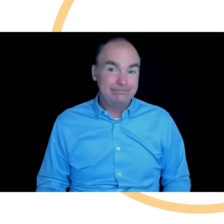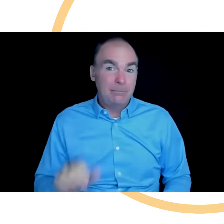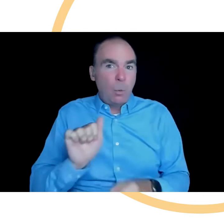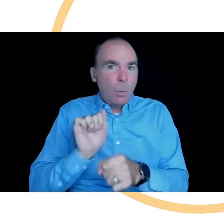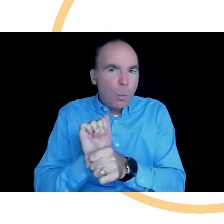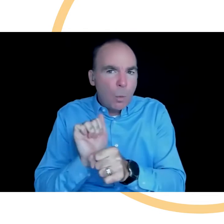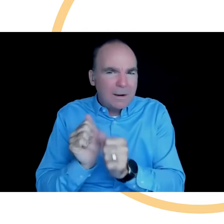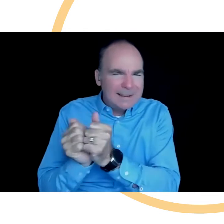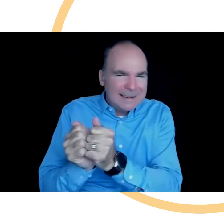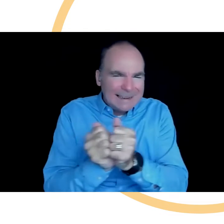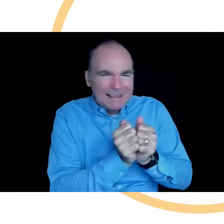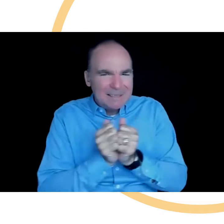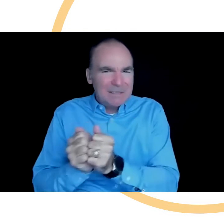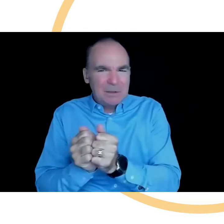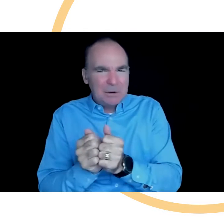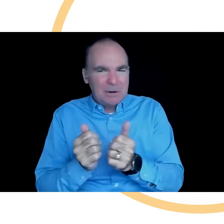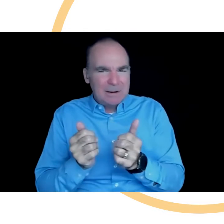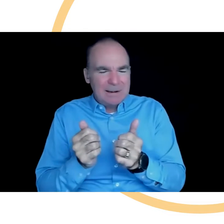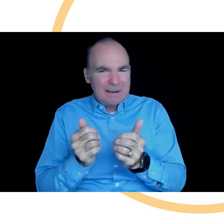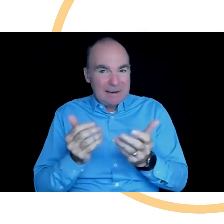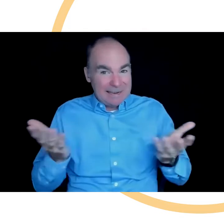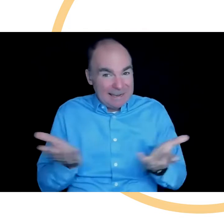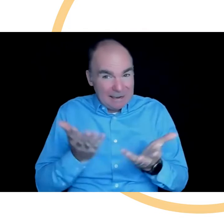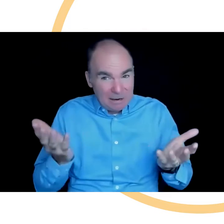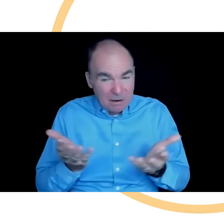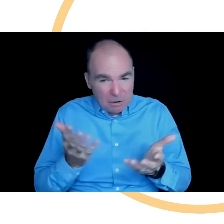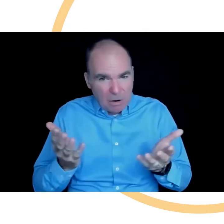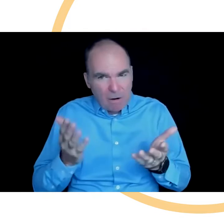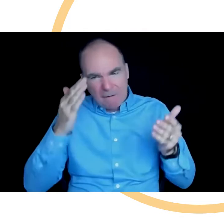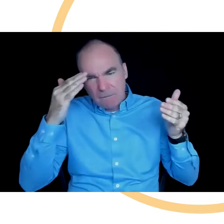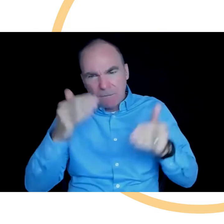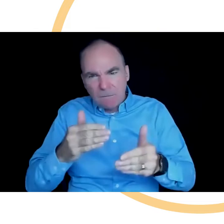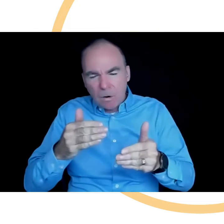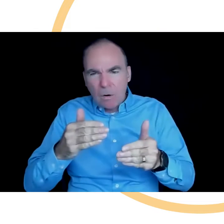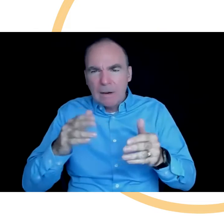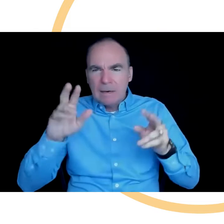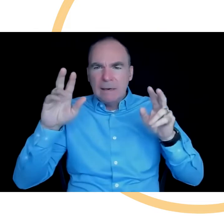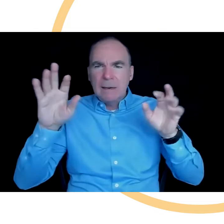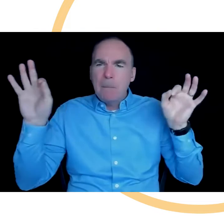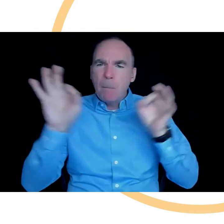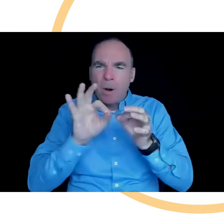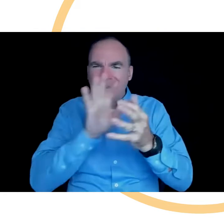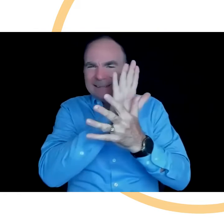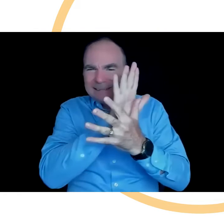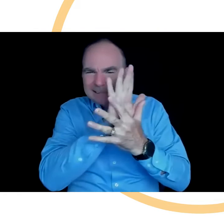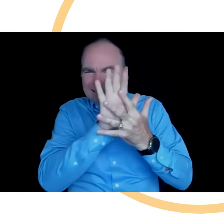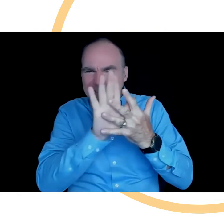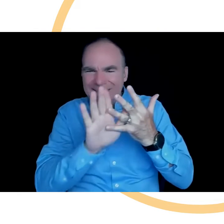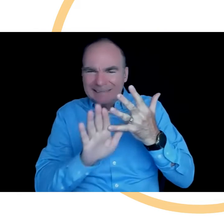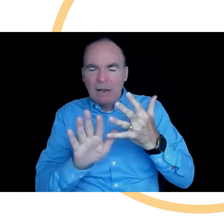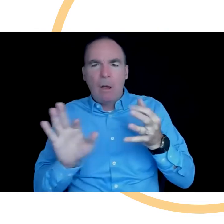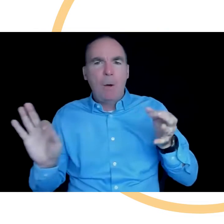this event to you, it was important we focused in on some topical areas that we heard were important